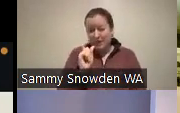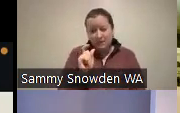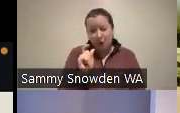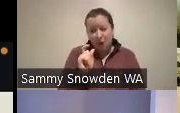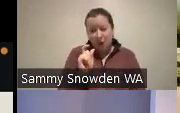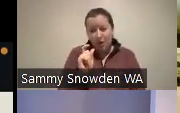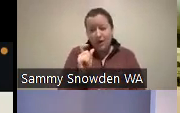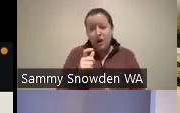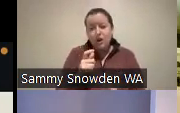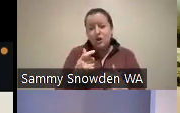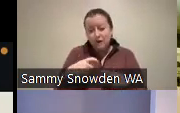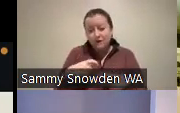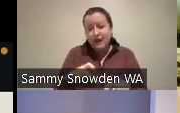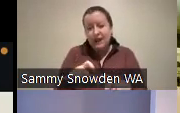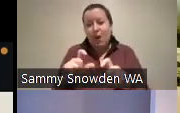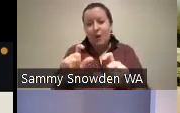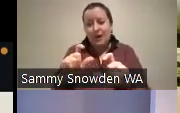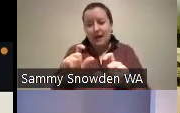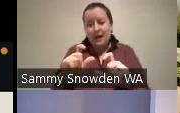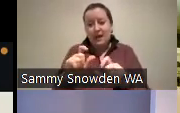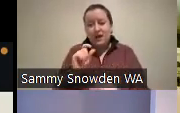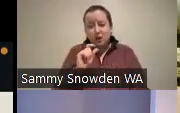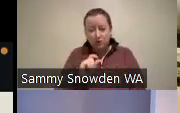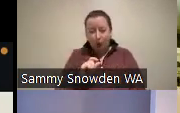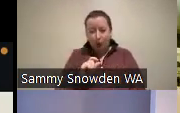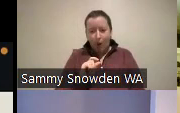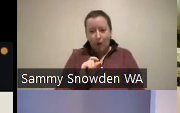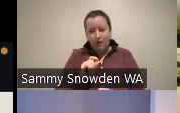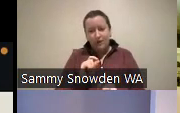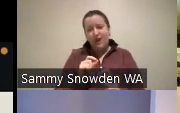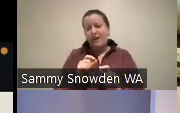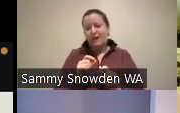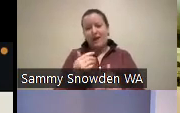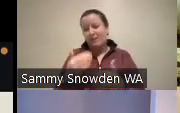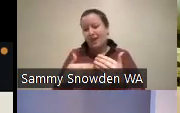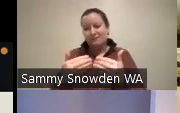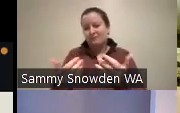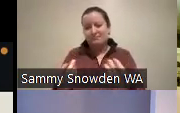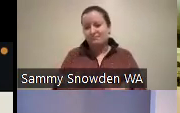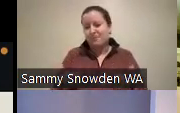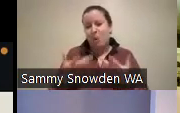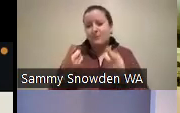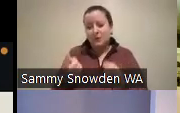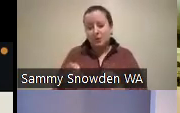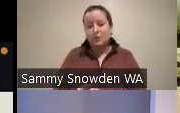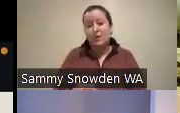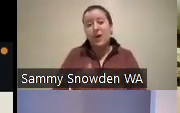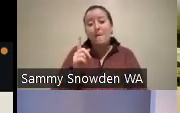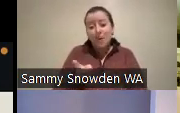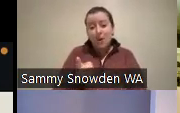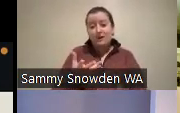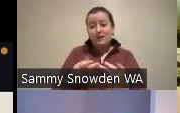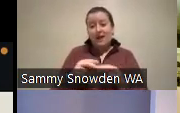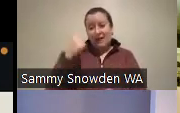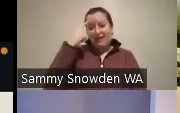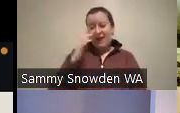the percentage that you have as well. Cancel at any time if you need to. You've got no commitment, there's no fees. Once the points are up to 30%, they